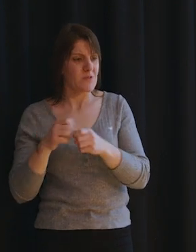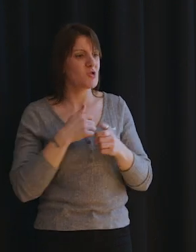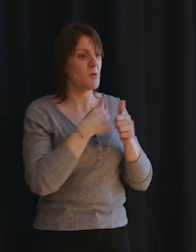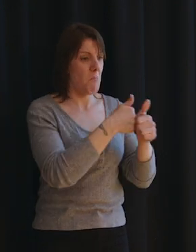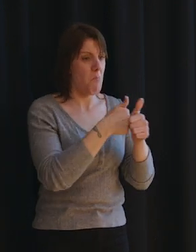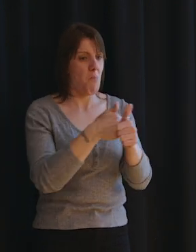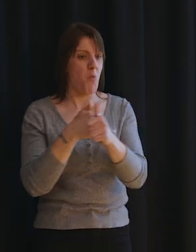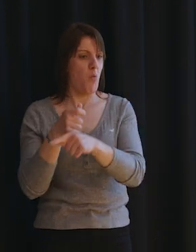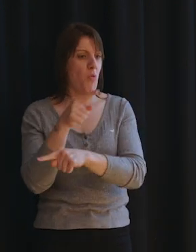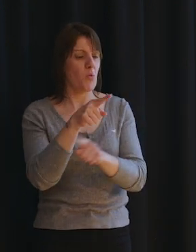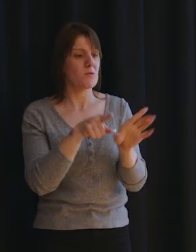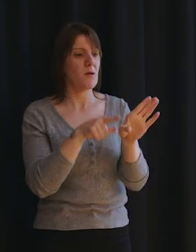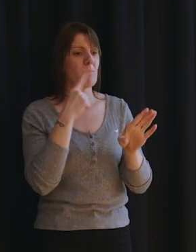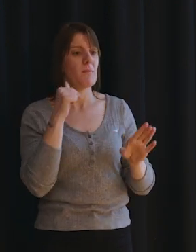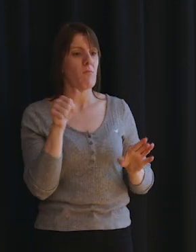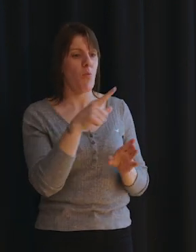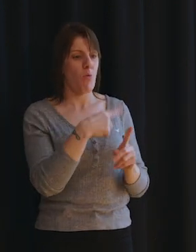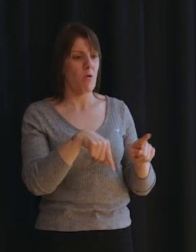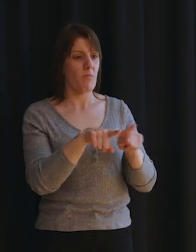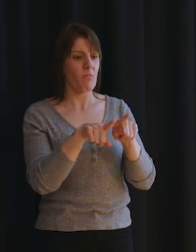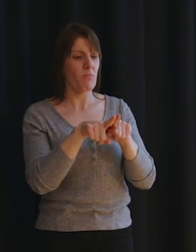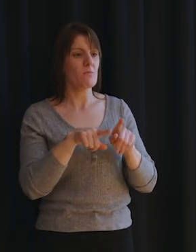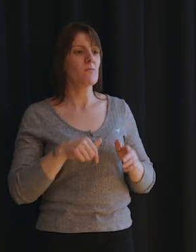people as well.